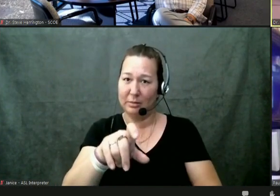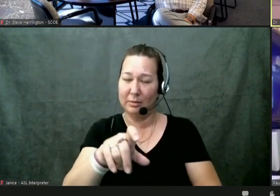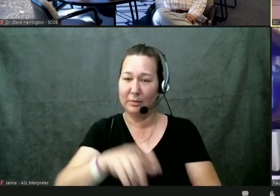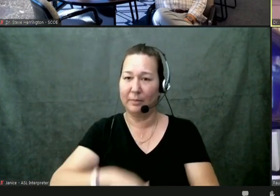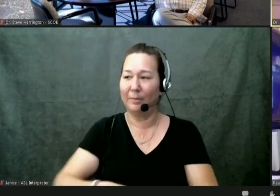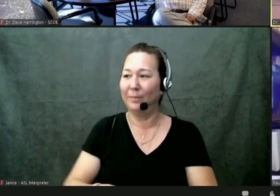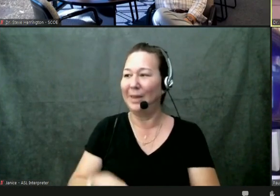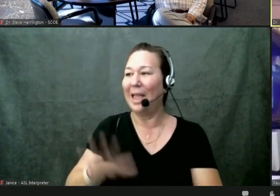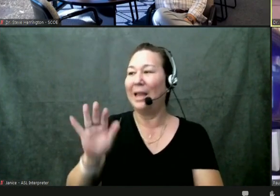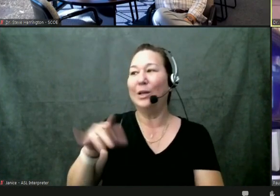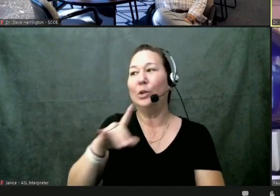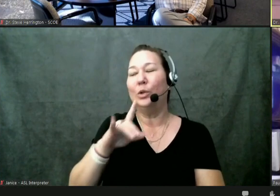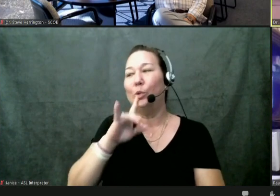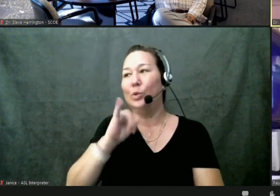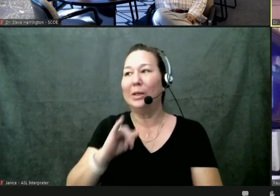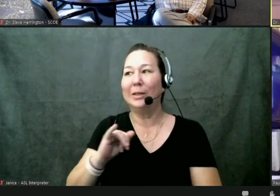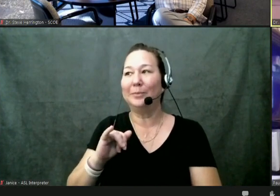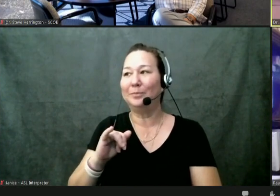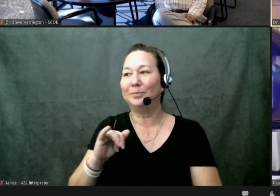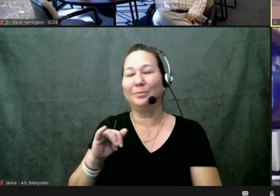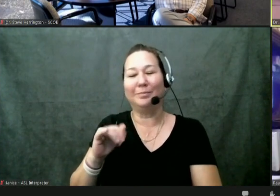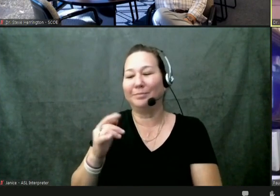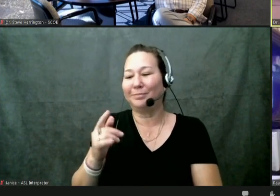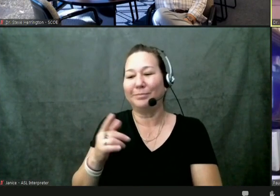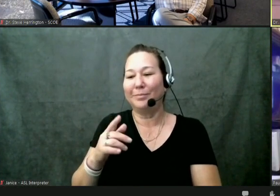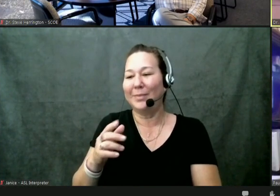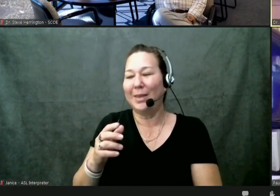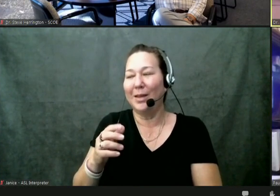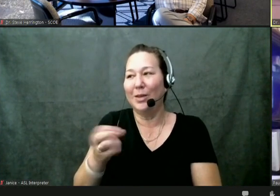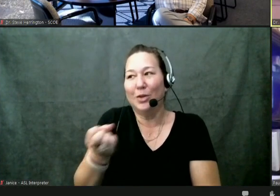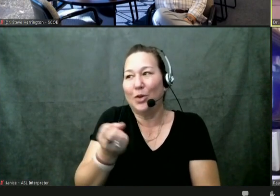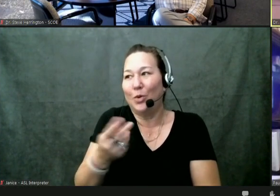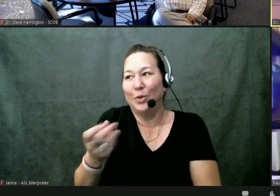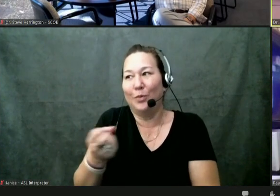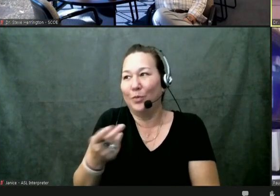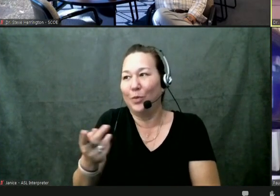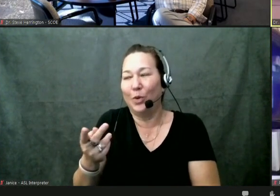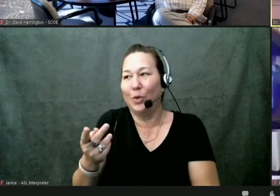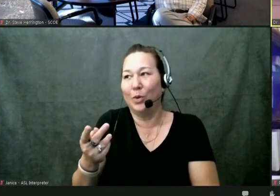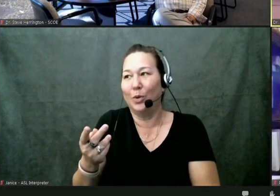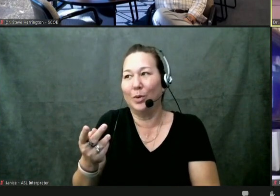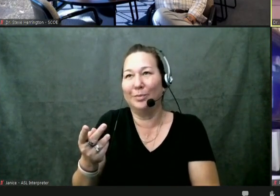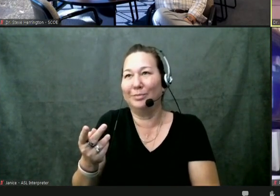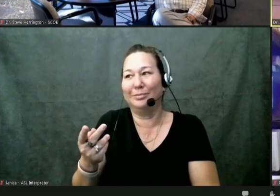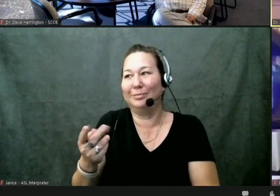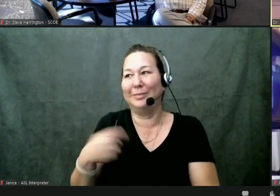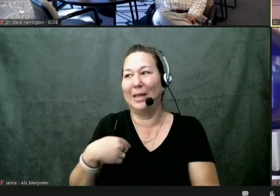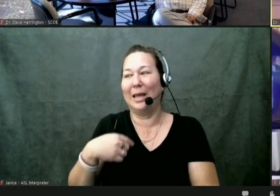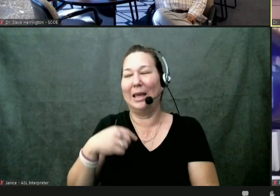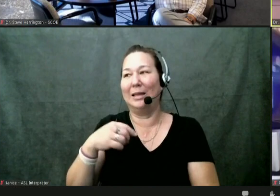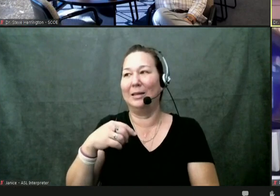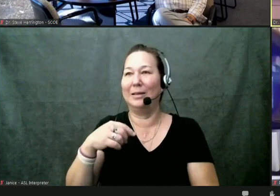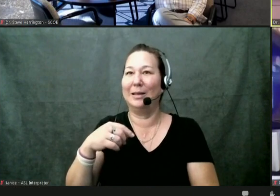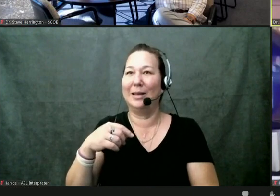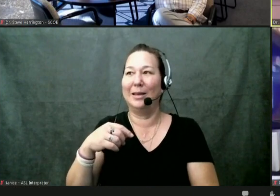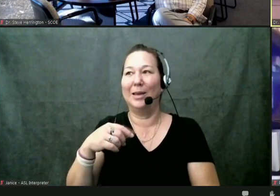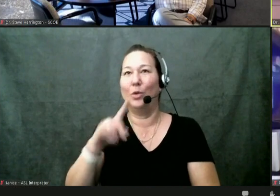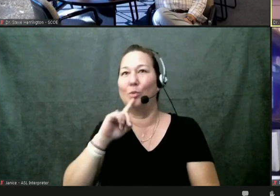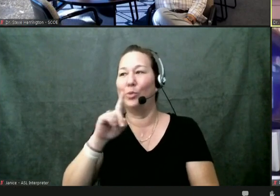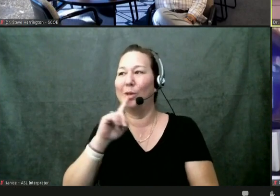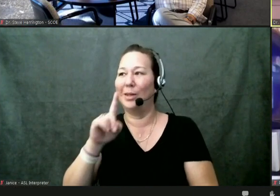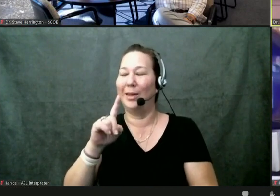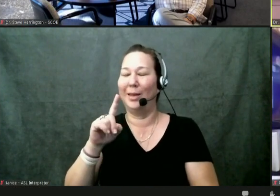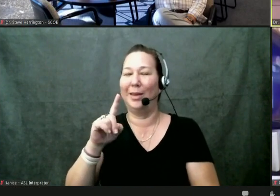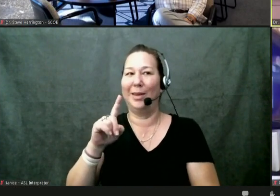Yeah, at this time, there's so few of those facilities that we feel like it would really impinge upon the privacy